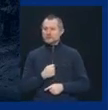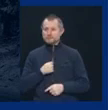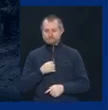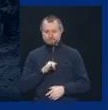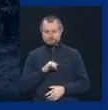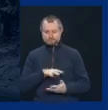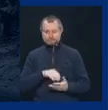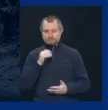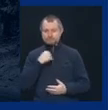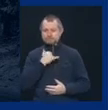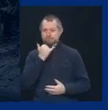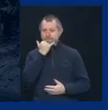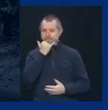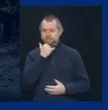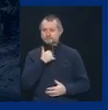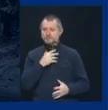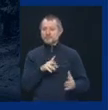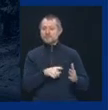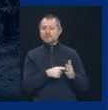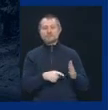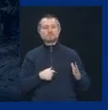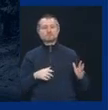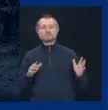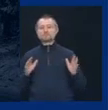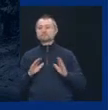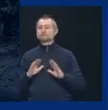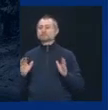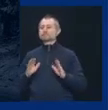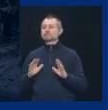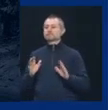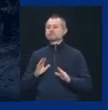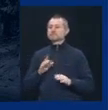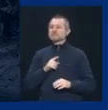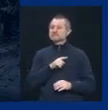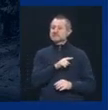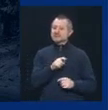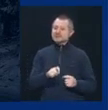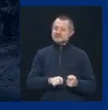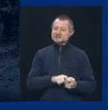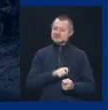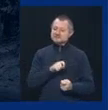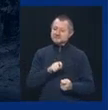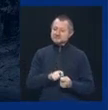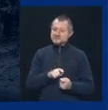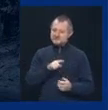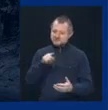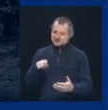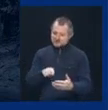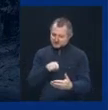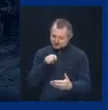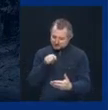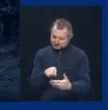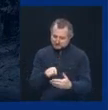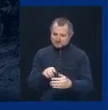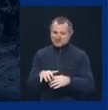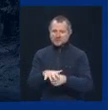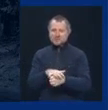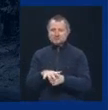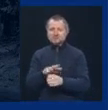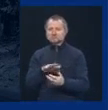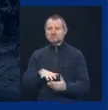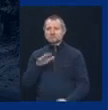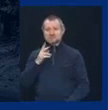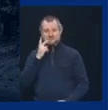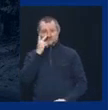and not do that. But that is a very specific forecast. So we'll wait to see how that turns out.